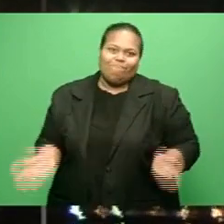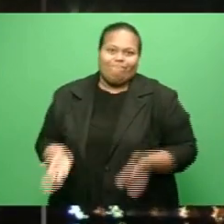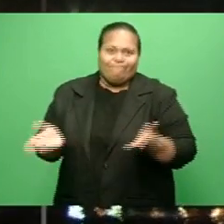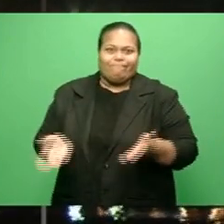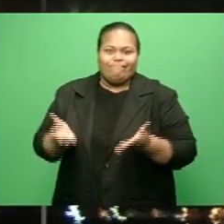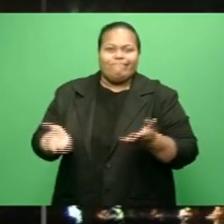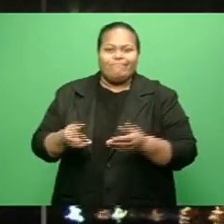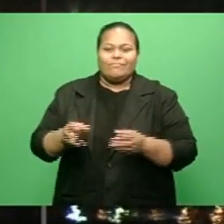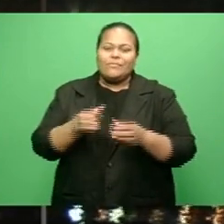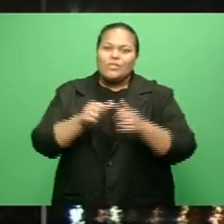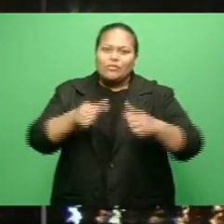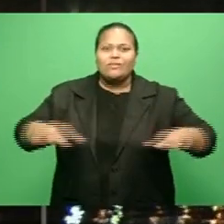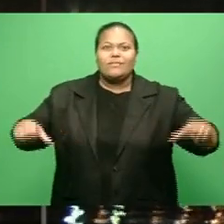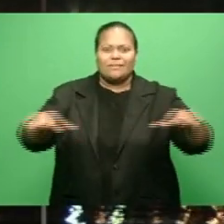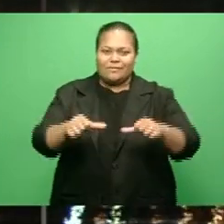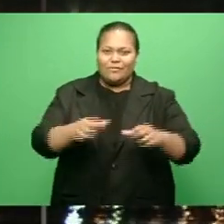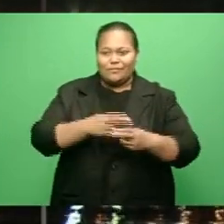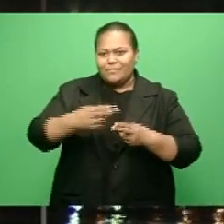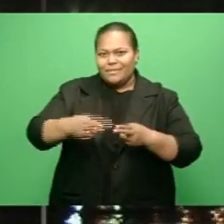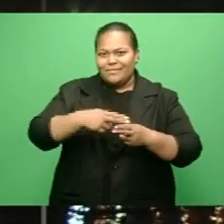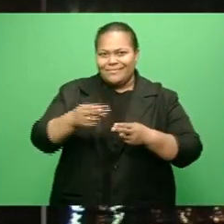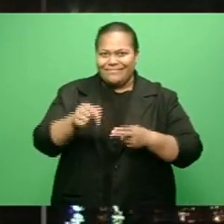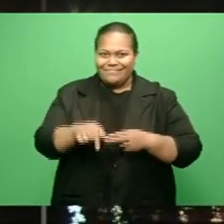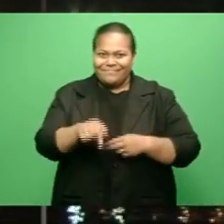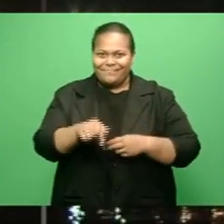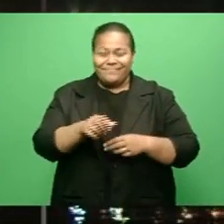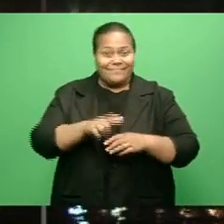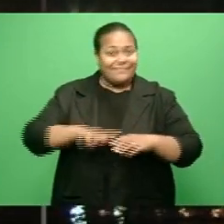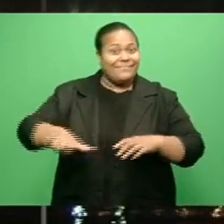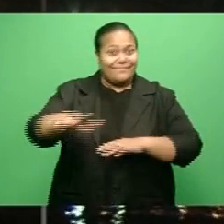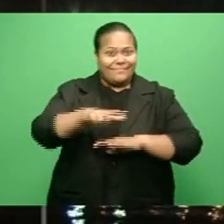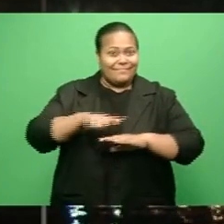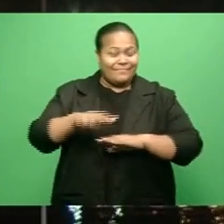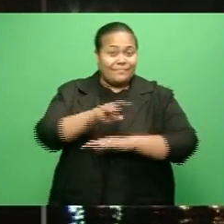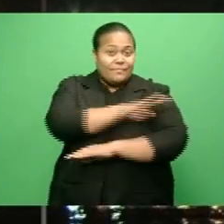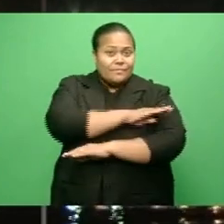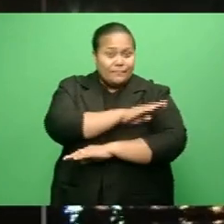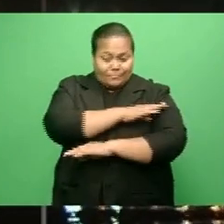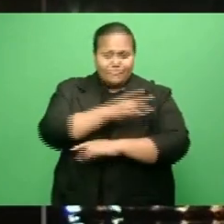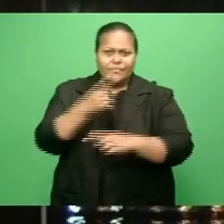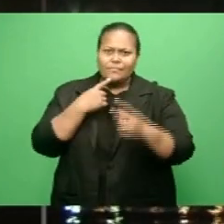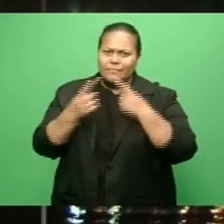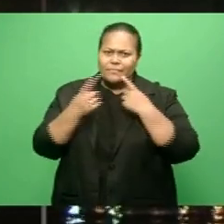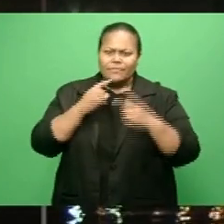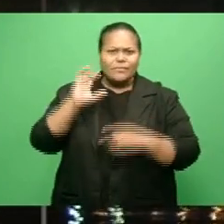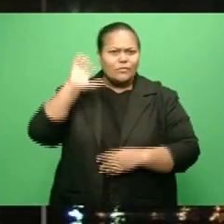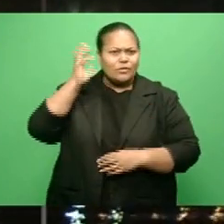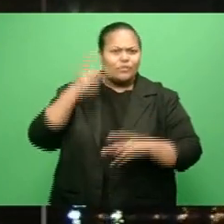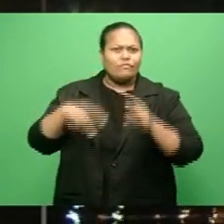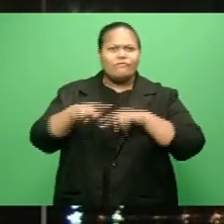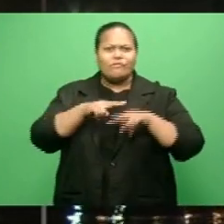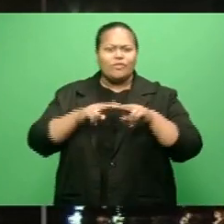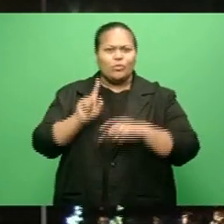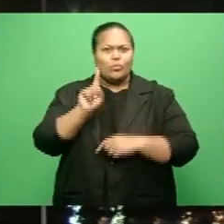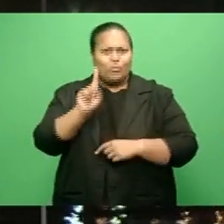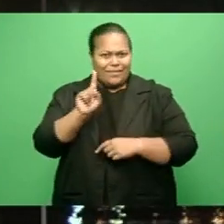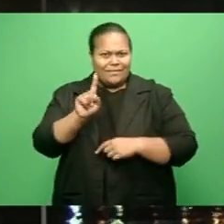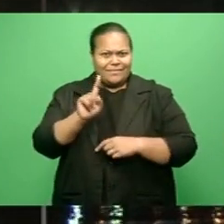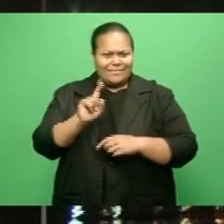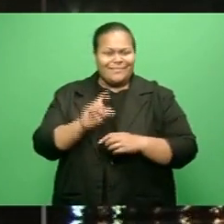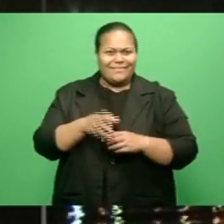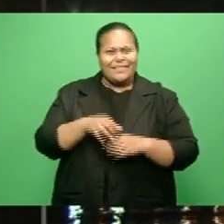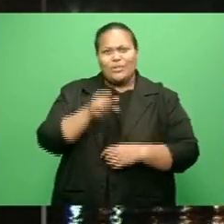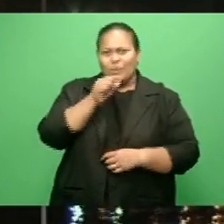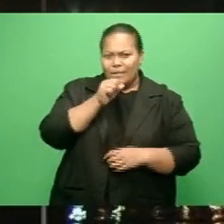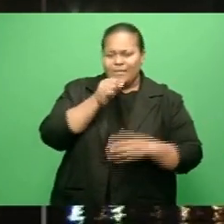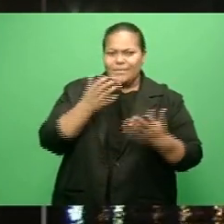Fiji's agricultural sector. Prime Minister Vorengem Bainimarama made this remark on Radio Fiji 1's Talkback show, Non the Prime